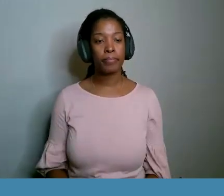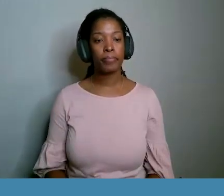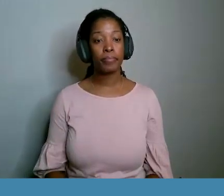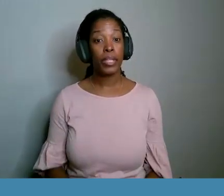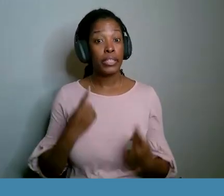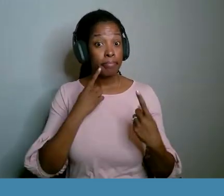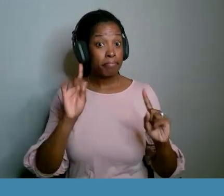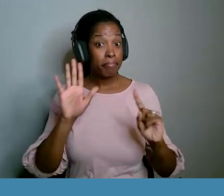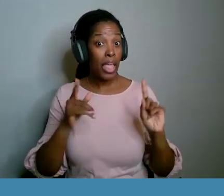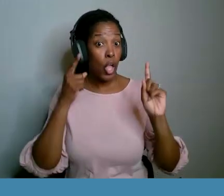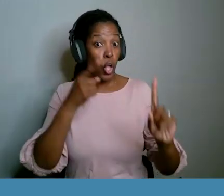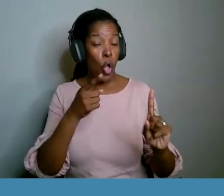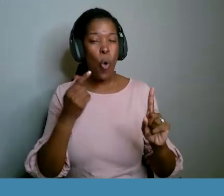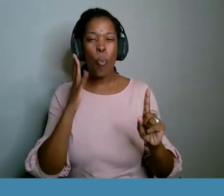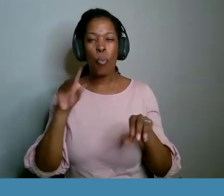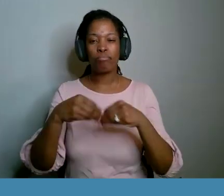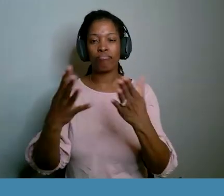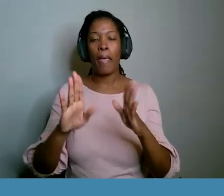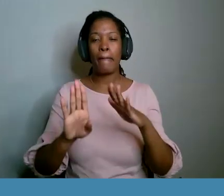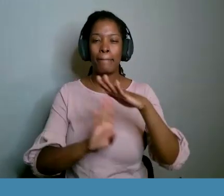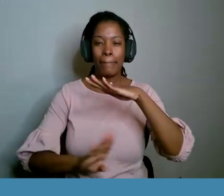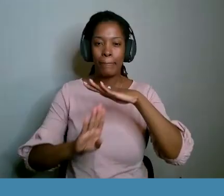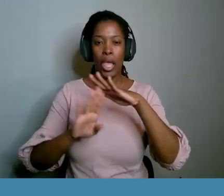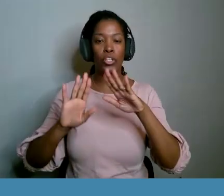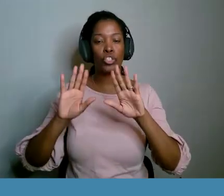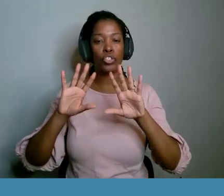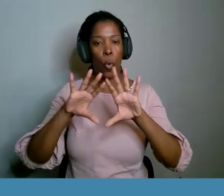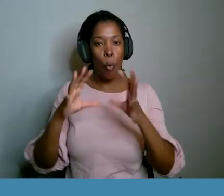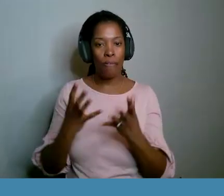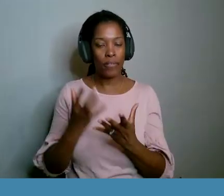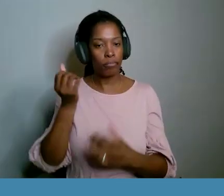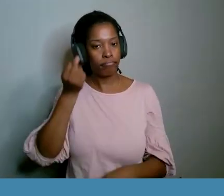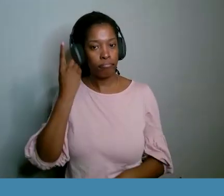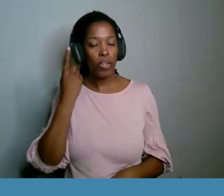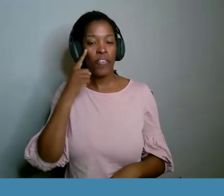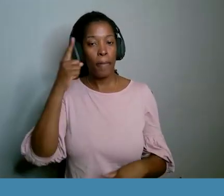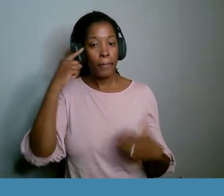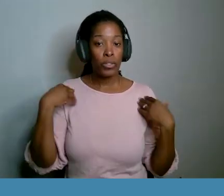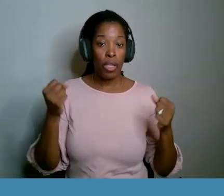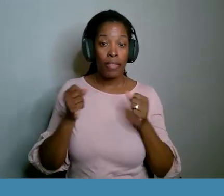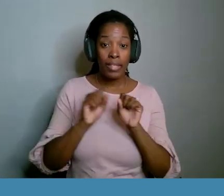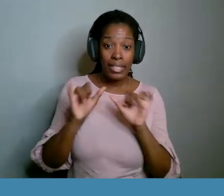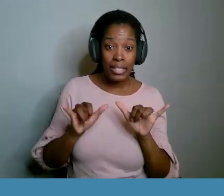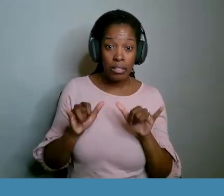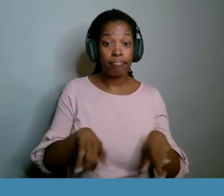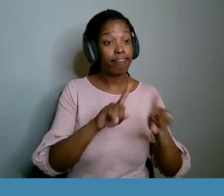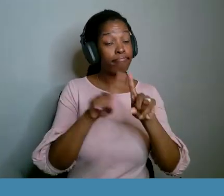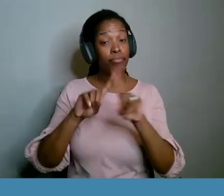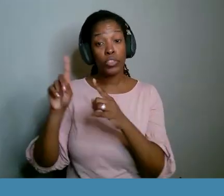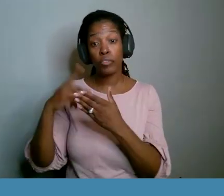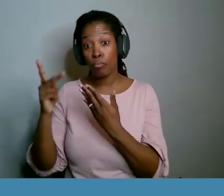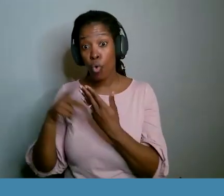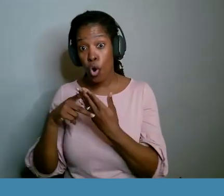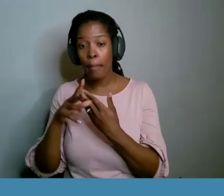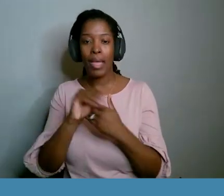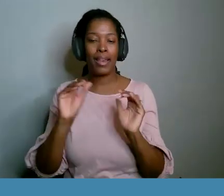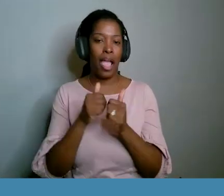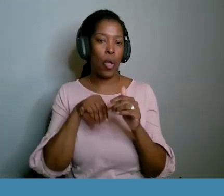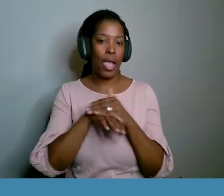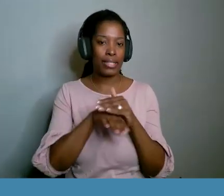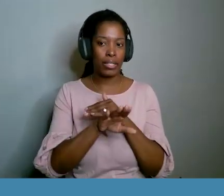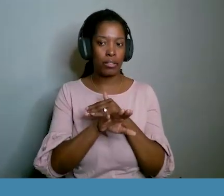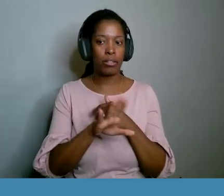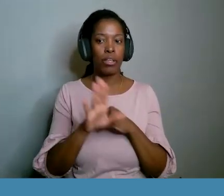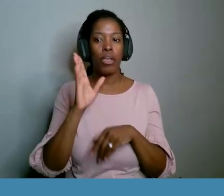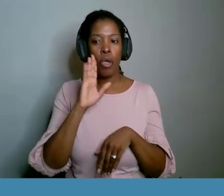we're going to provide a basic overview of the mental health system. What are the different types of programs? How do you access them? We're also going to review the types